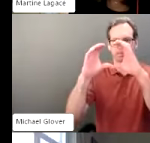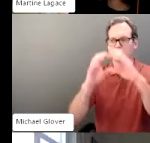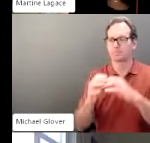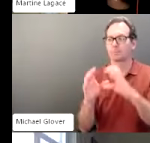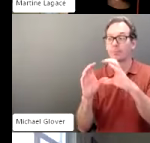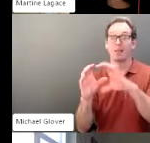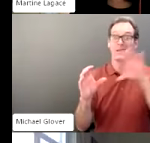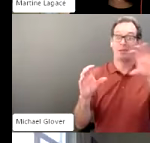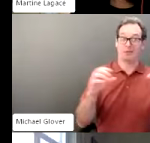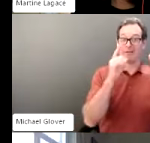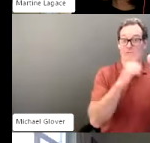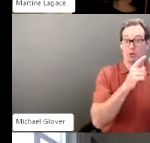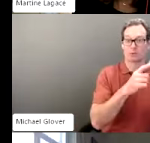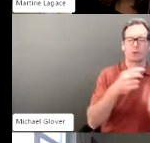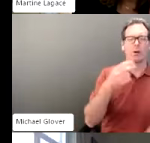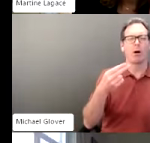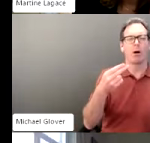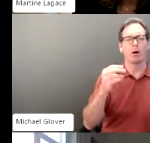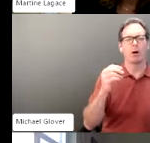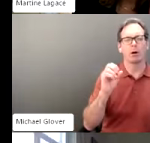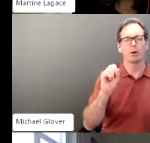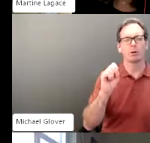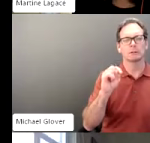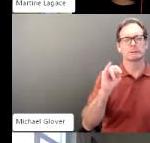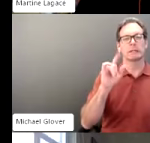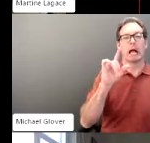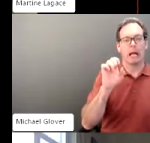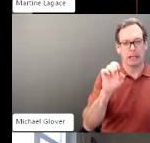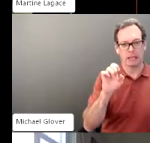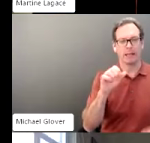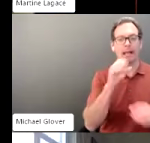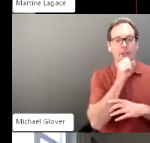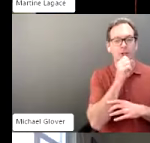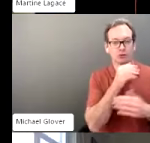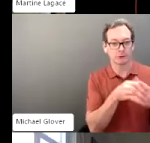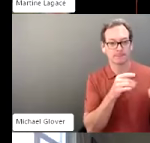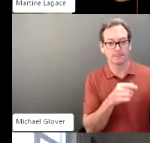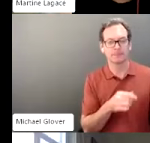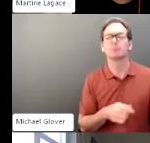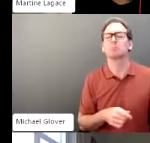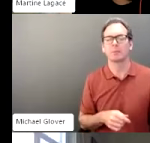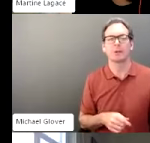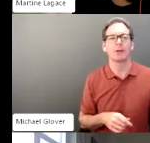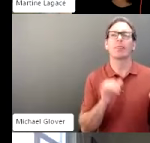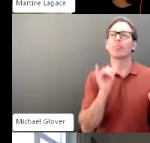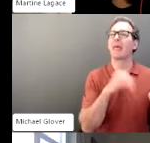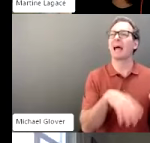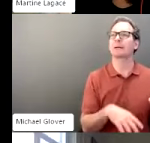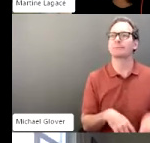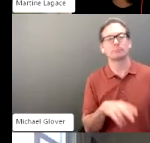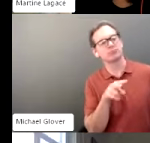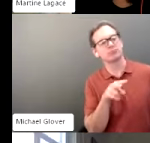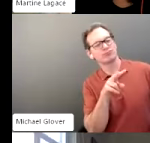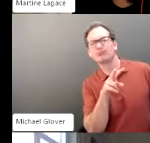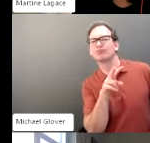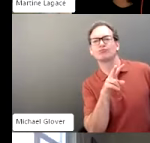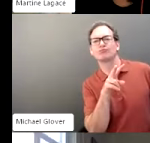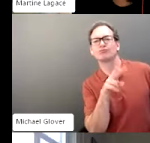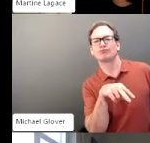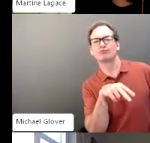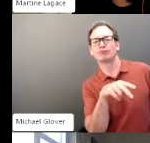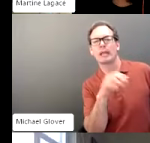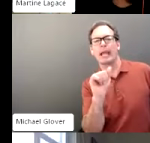kind of says, is about really thinking old age and thinking aging